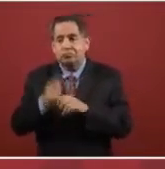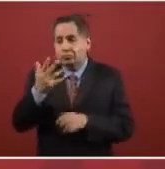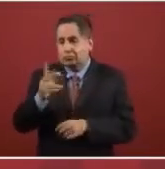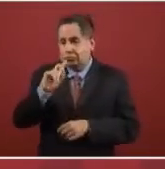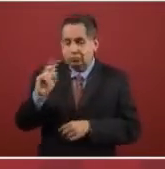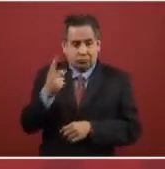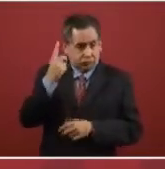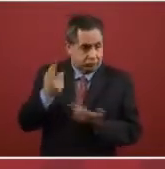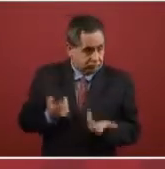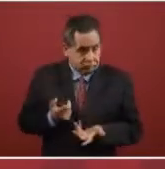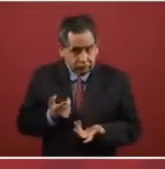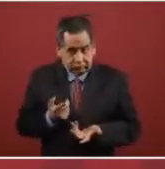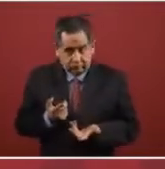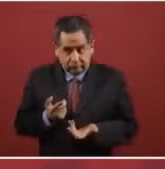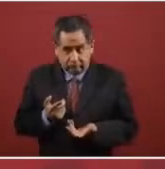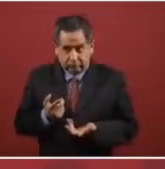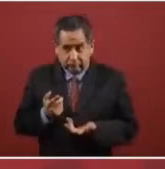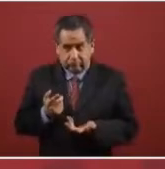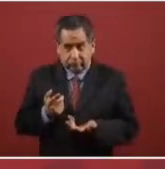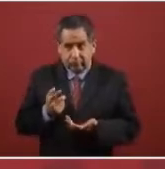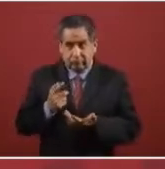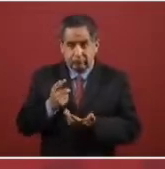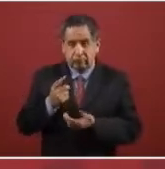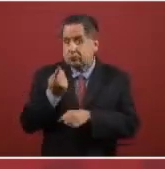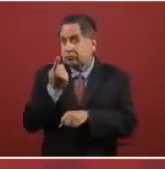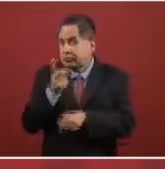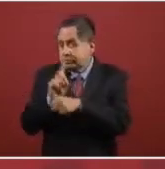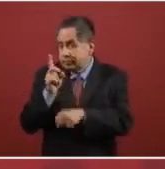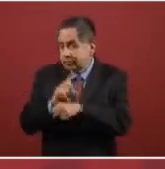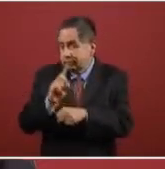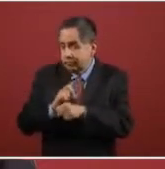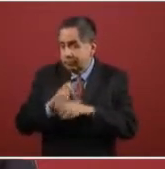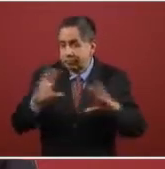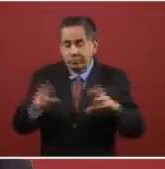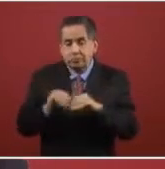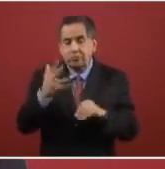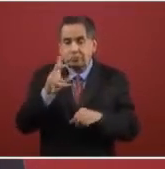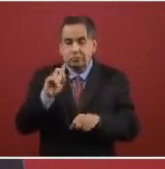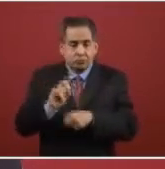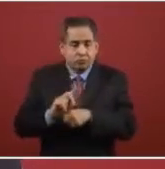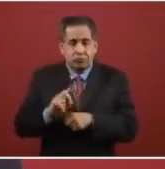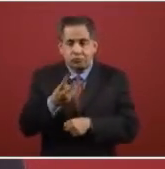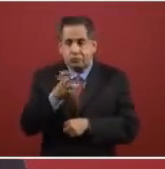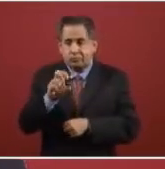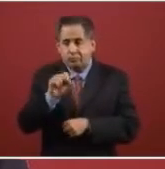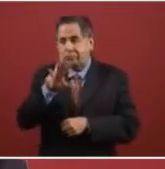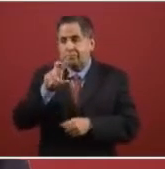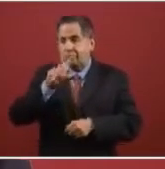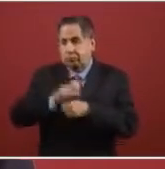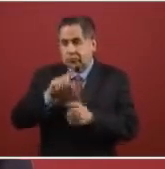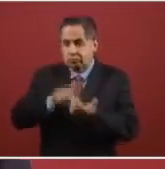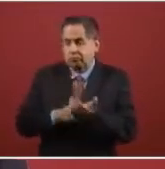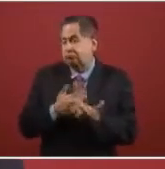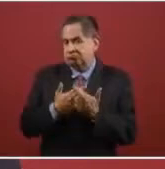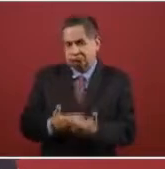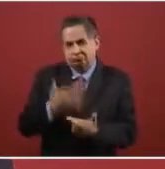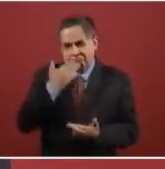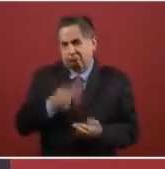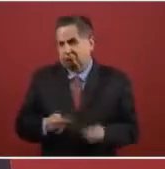Say... Multiply that by... Per day. 50 dollars per... That many...